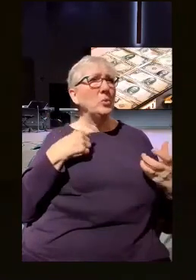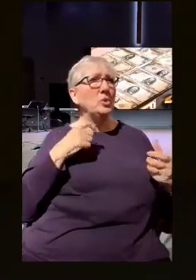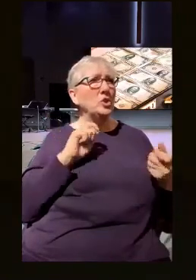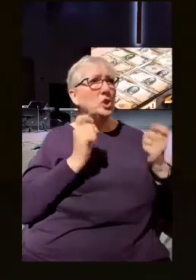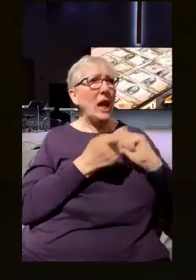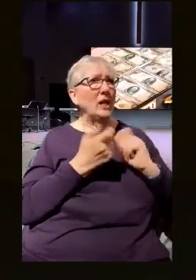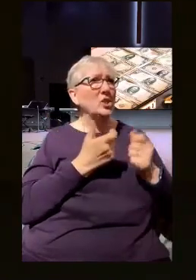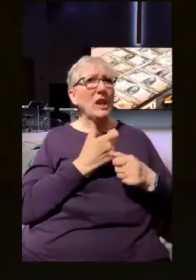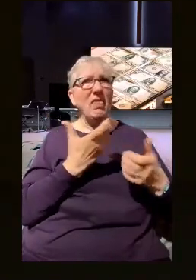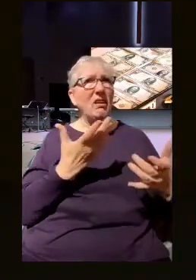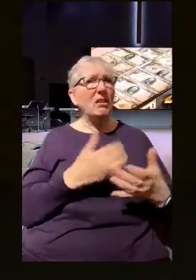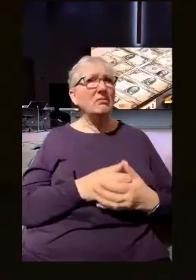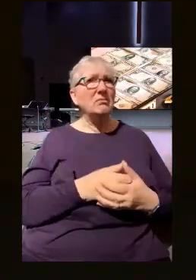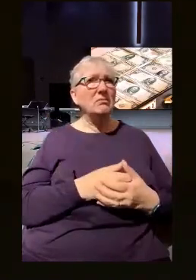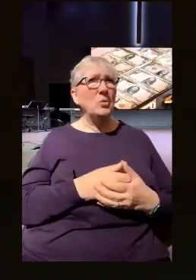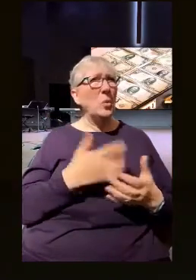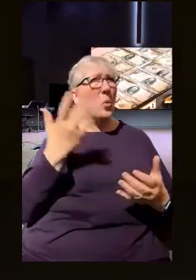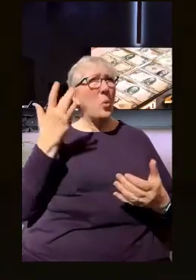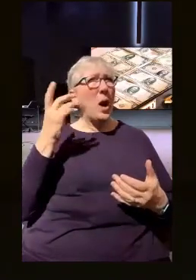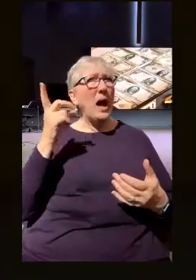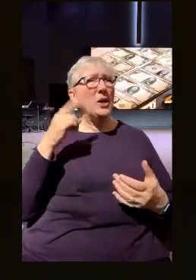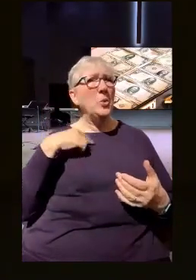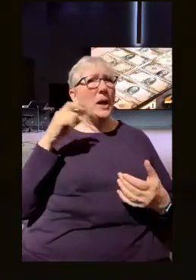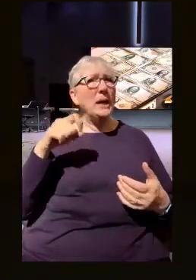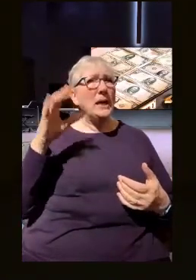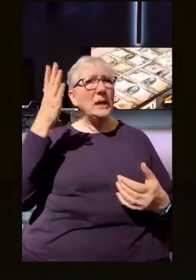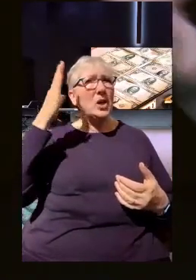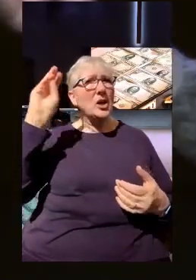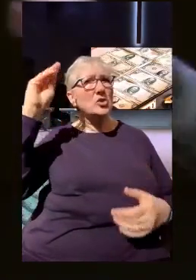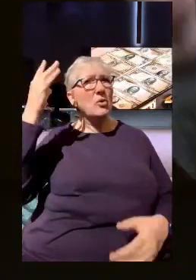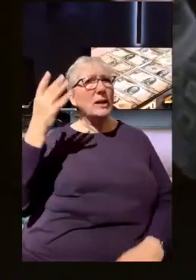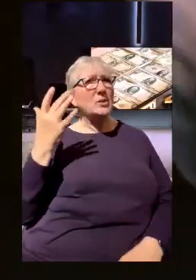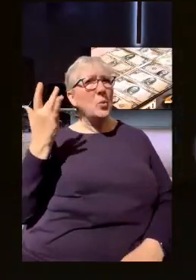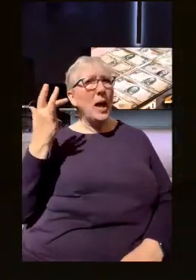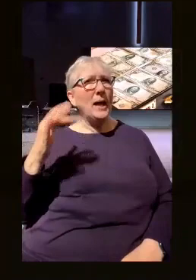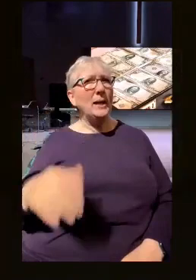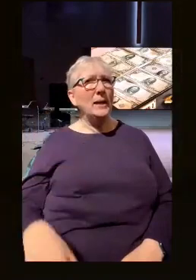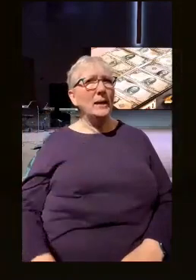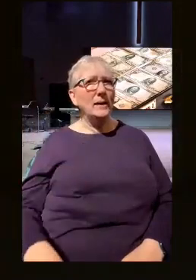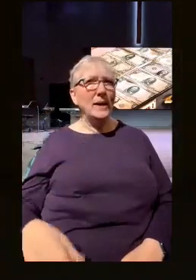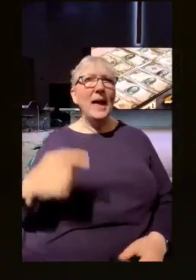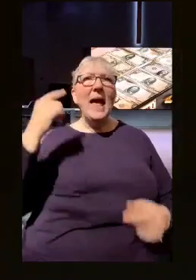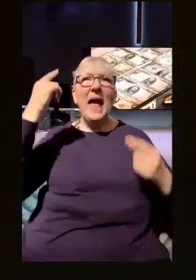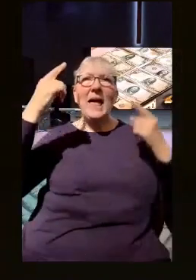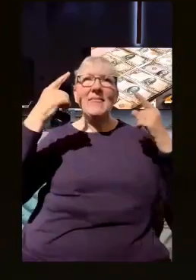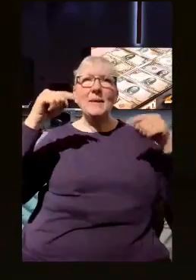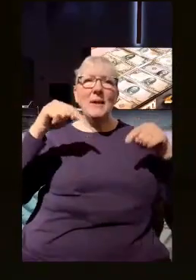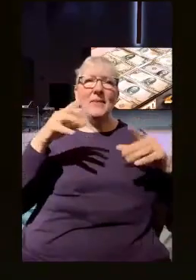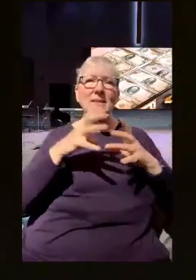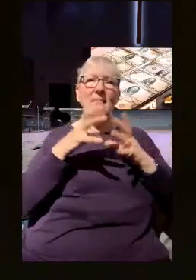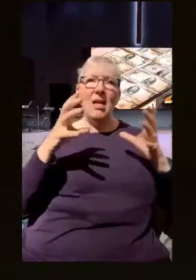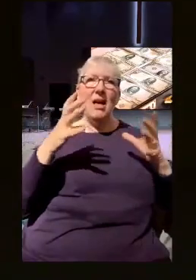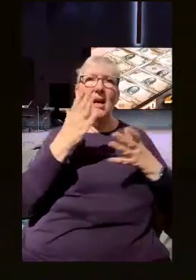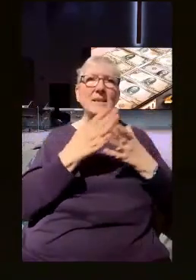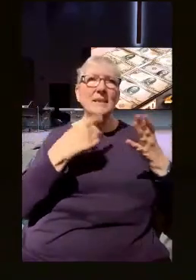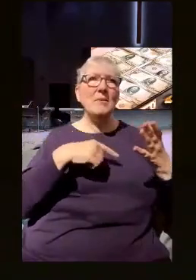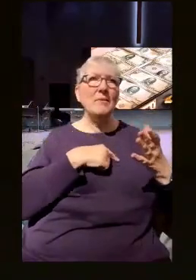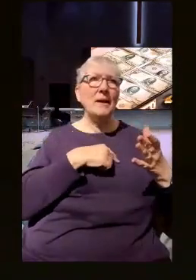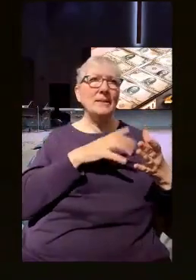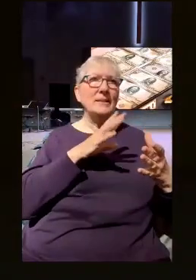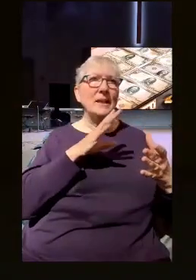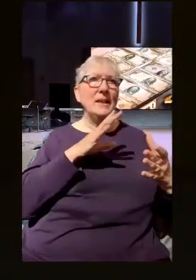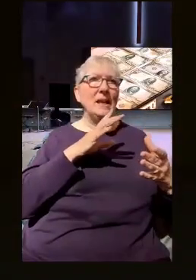grace? I think about this a lot. And, you know, some of us in the church, we talk about this a lot because we live in a part of the country where people